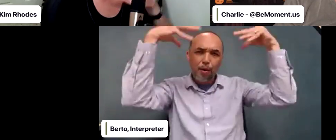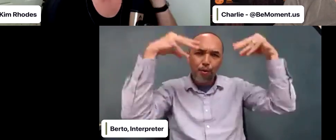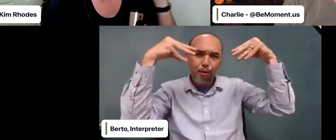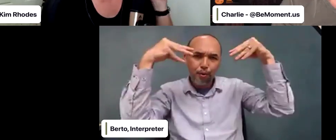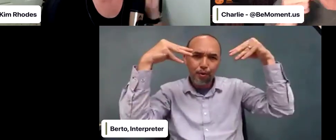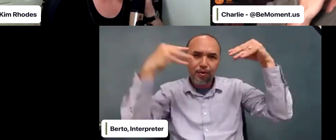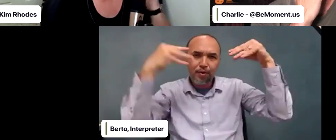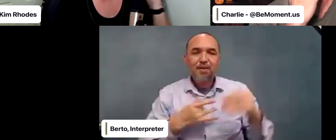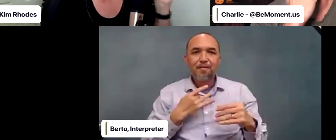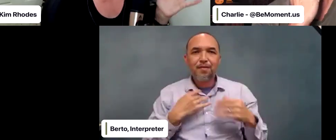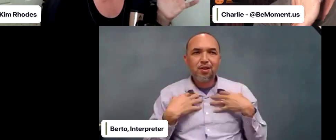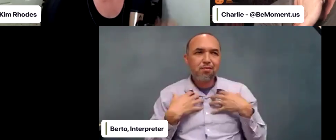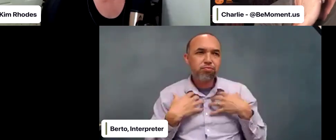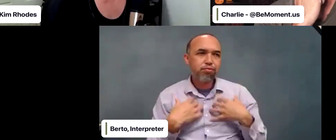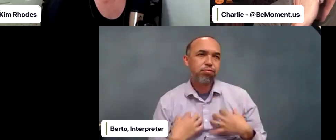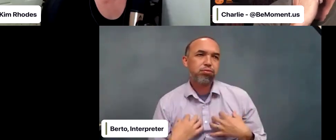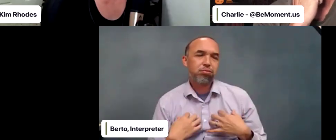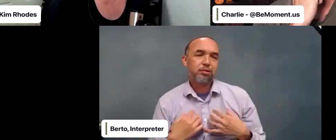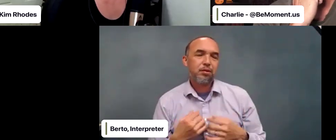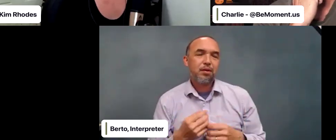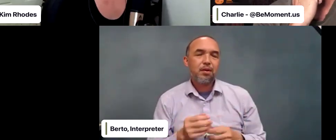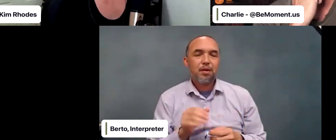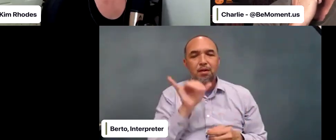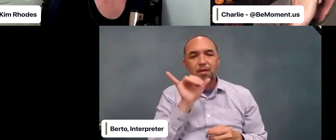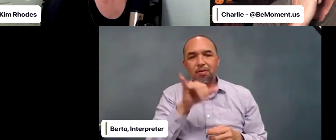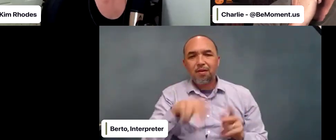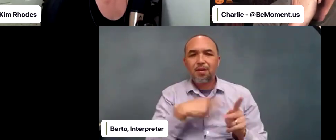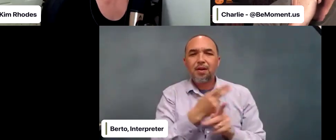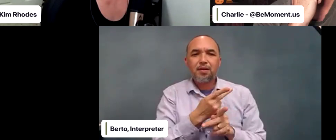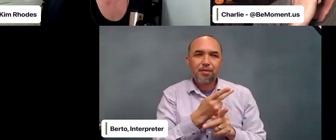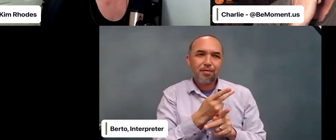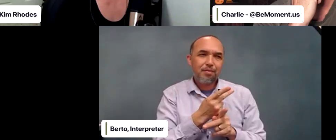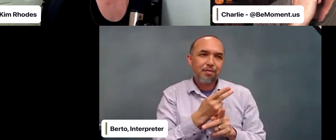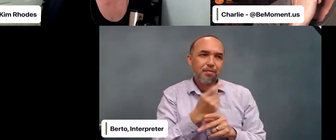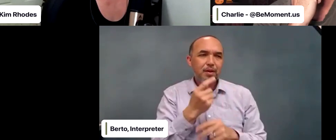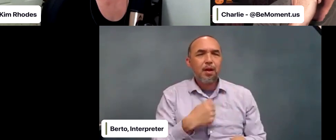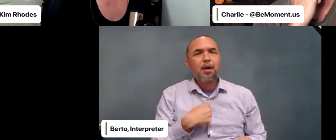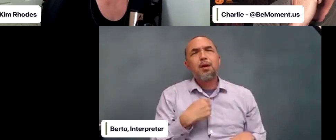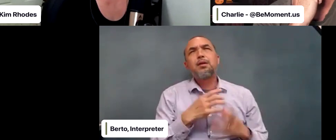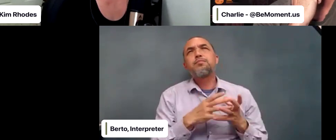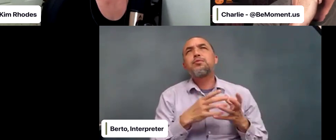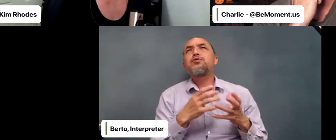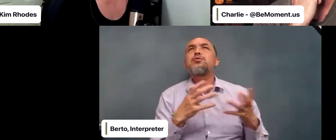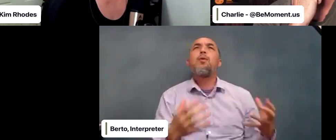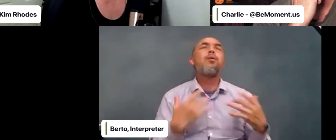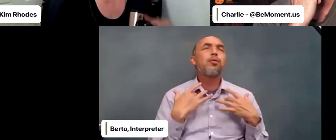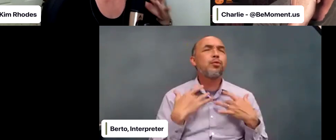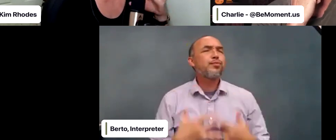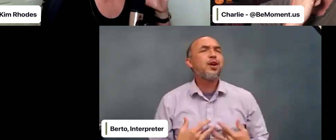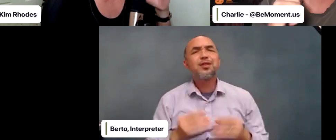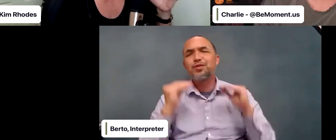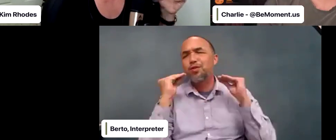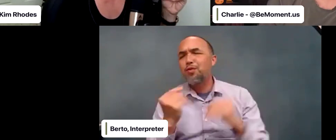in that kind of fugue state where it's like, no one's ever been as depressed as I am, and no one knows who I am, and da da da da.